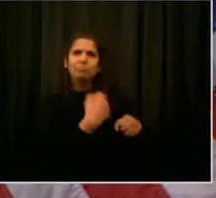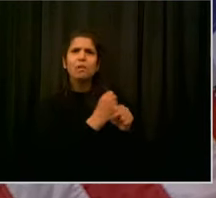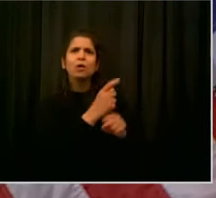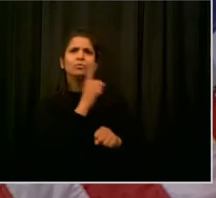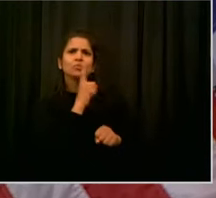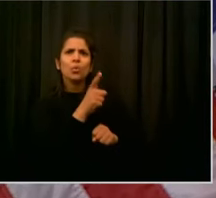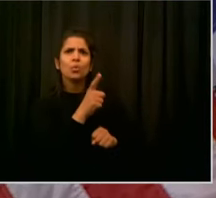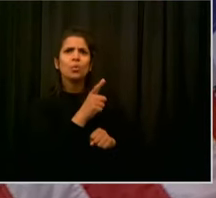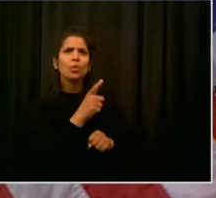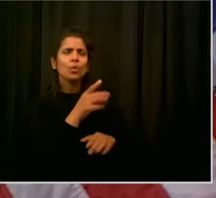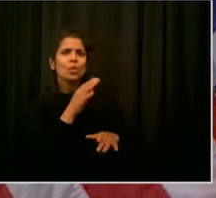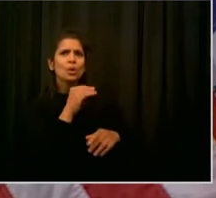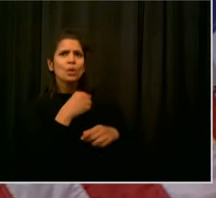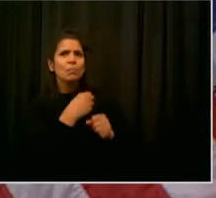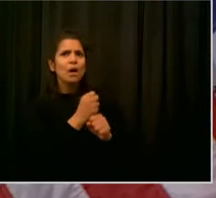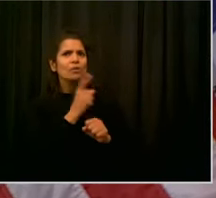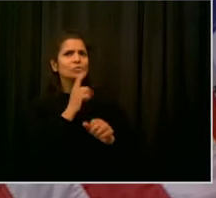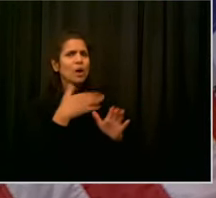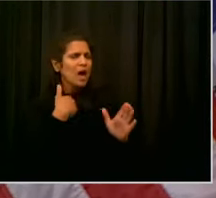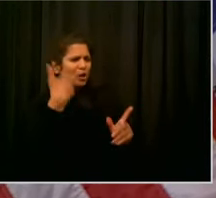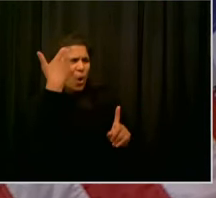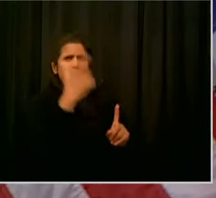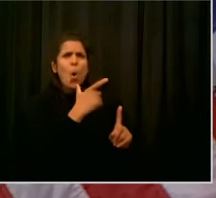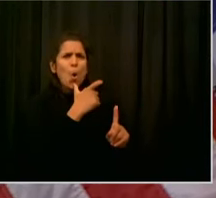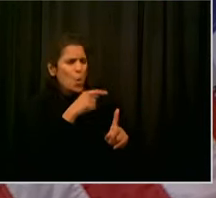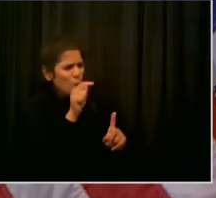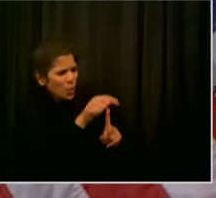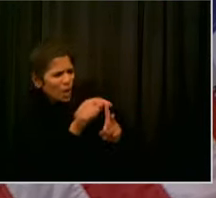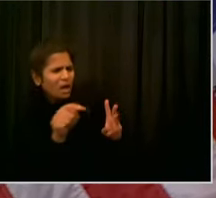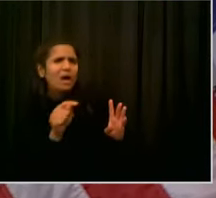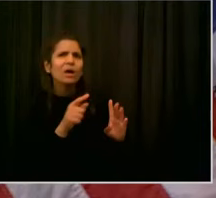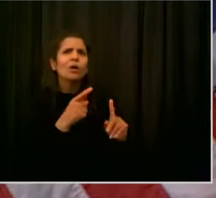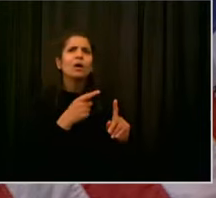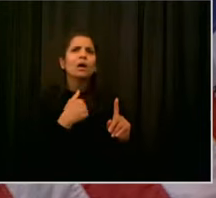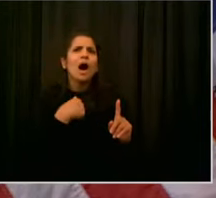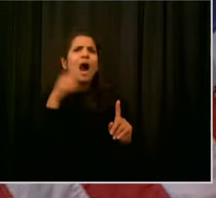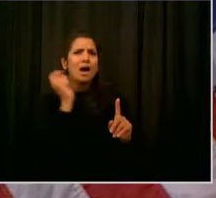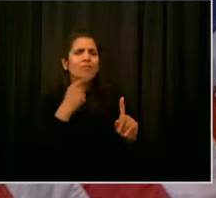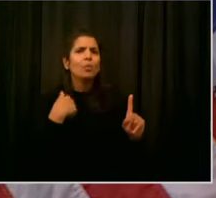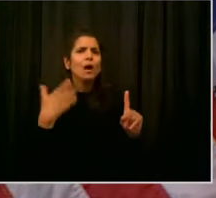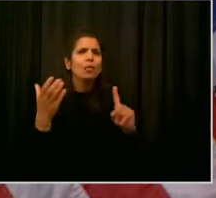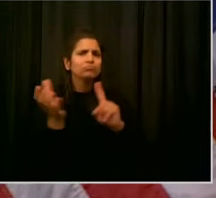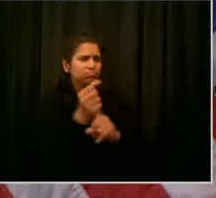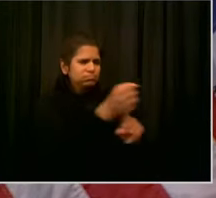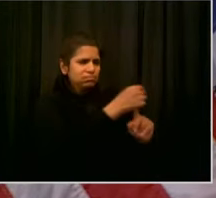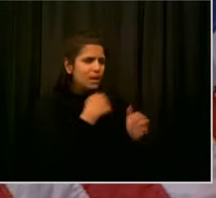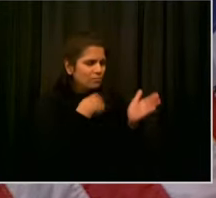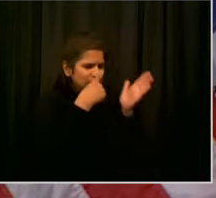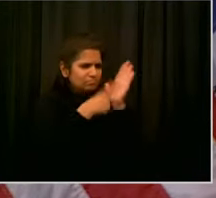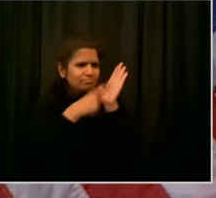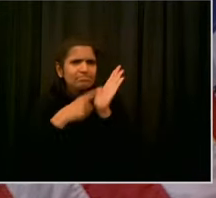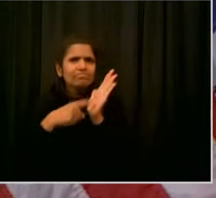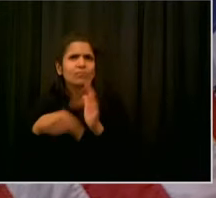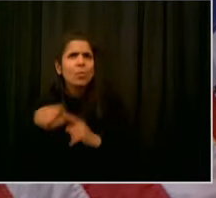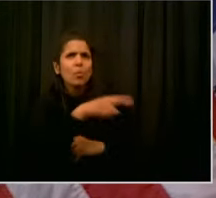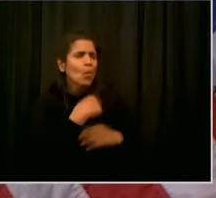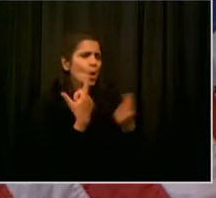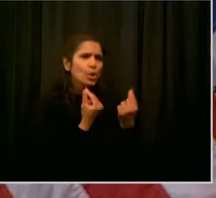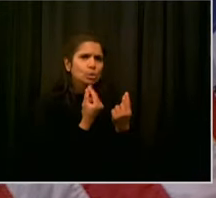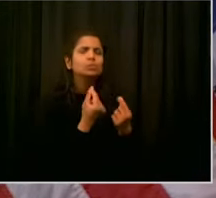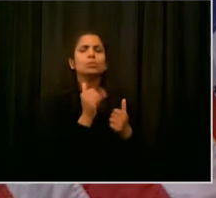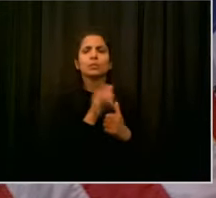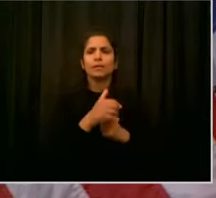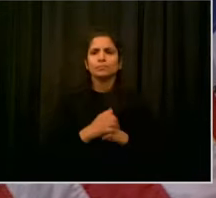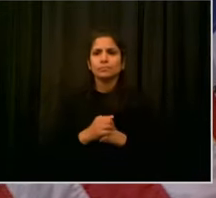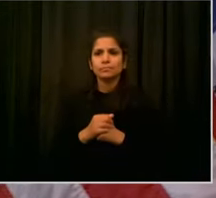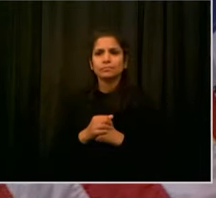can. Commissioner, can you speak to where the rocks, I mean, in general, how those rocks were being used and where they were, and anything